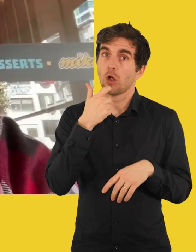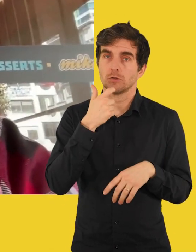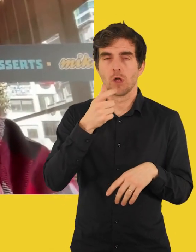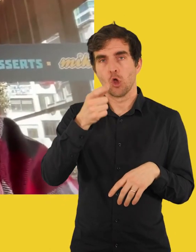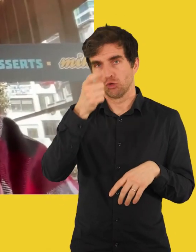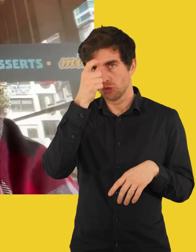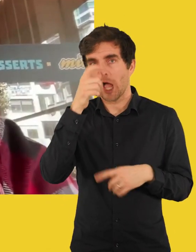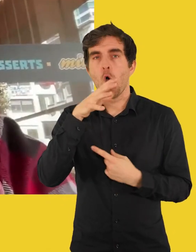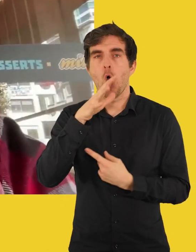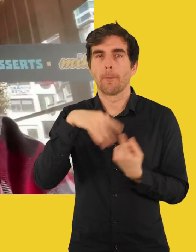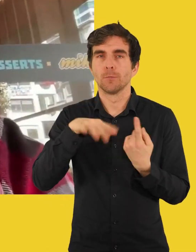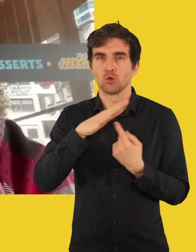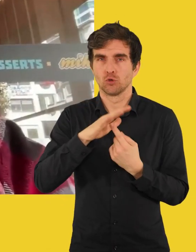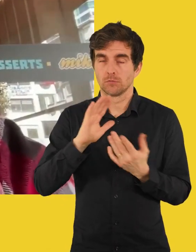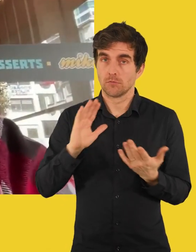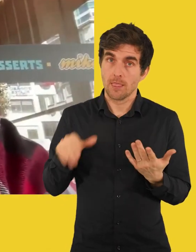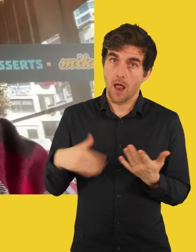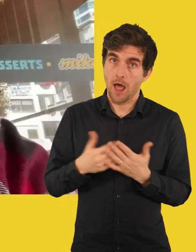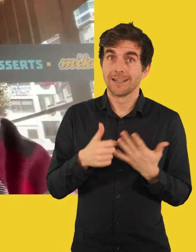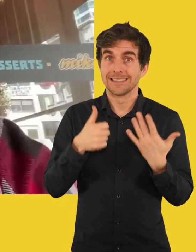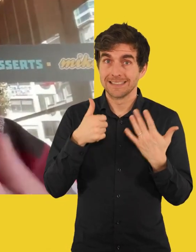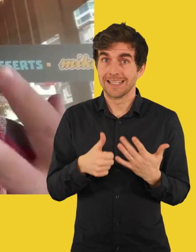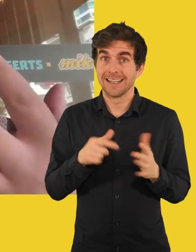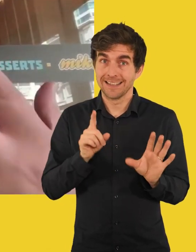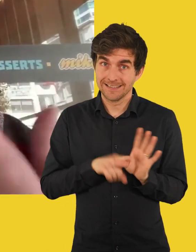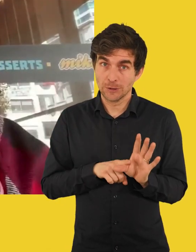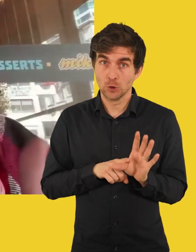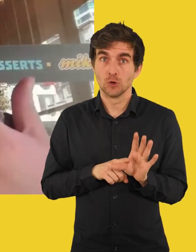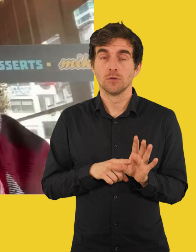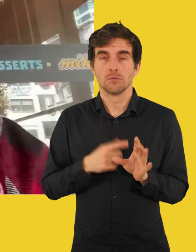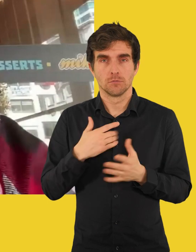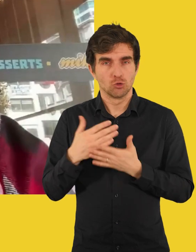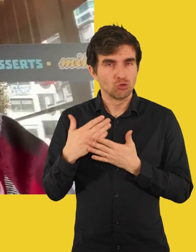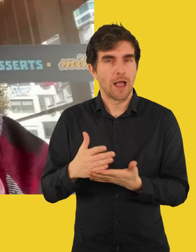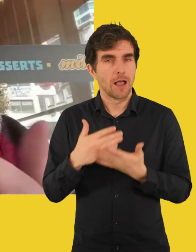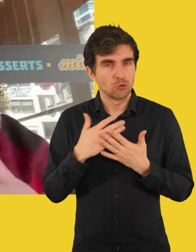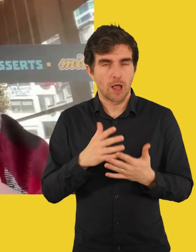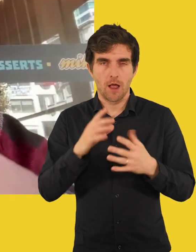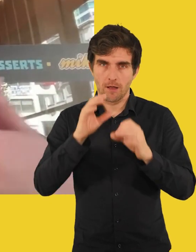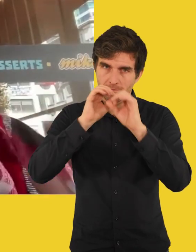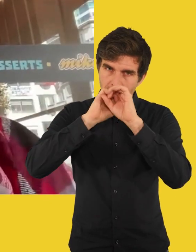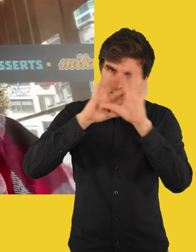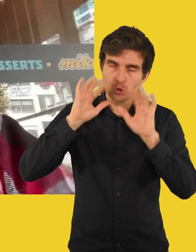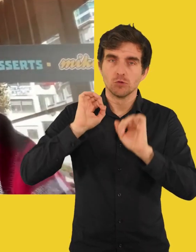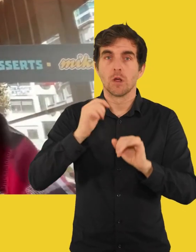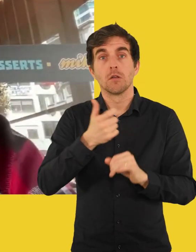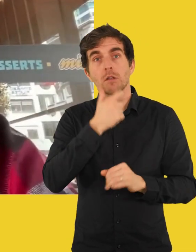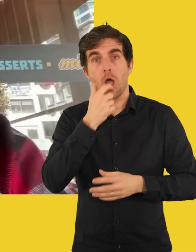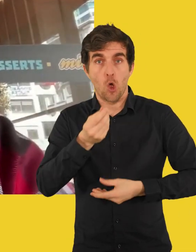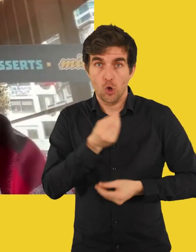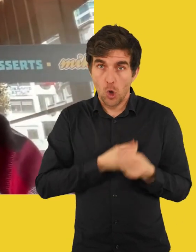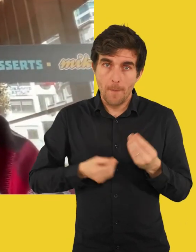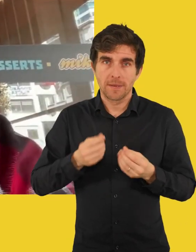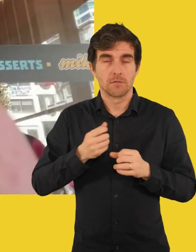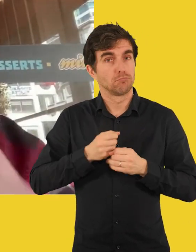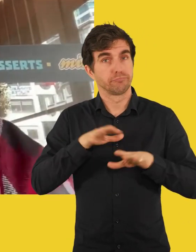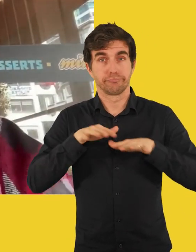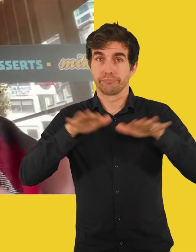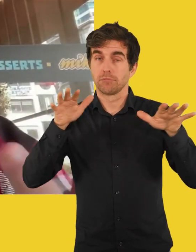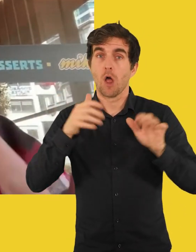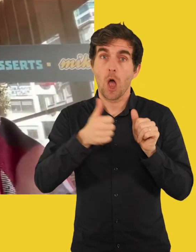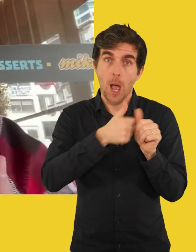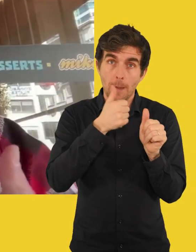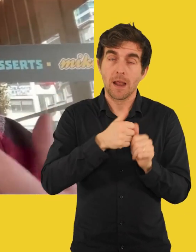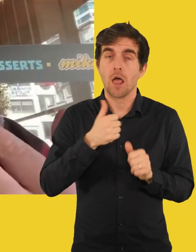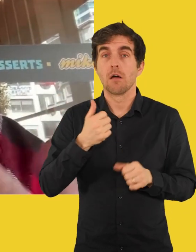here on behalf of Doughnut Turkey community because for the past 6 years, I have been sharing the vision of Doughnut Economics in